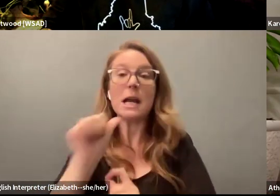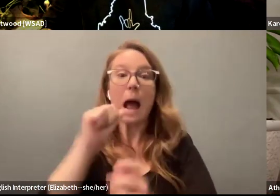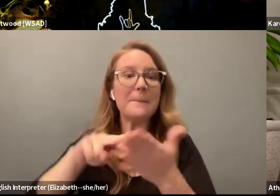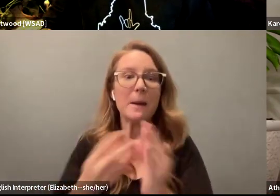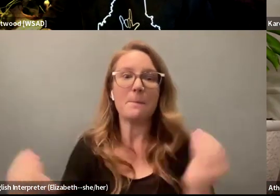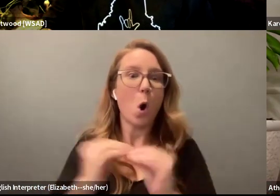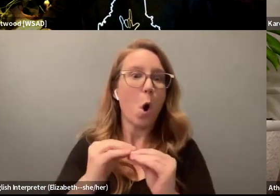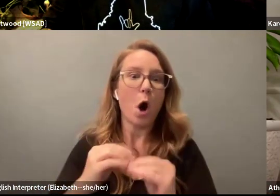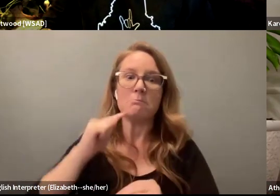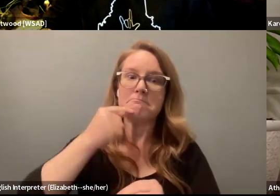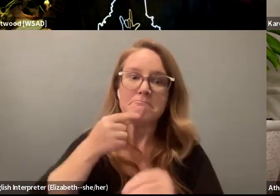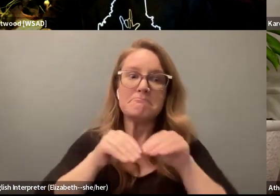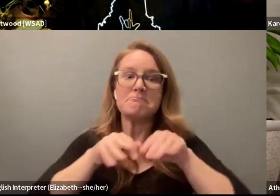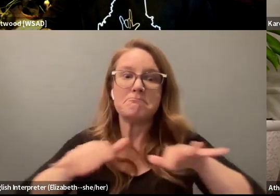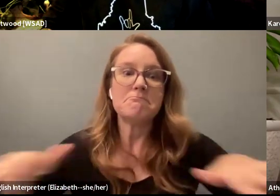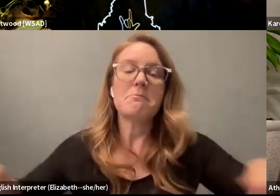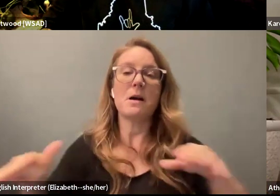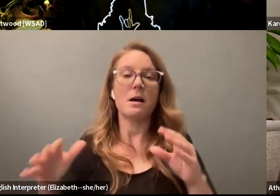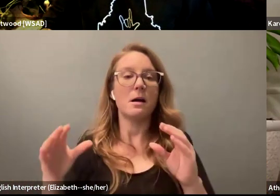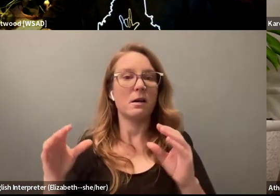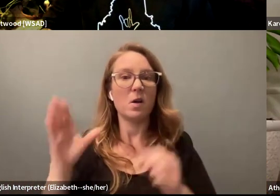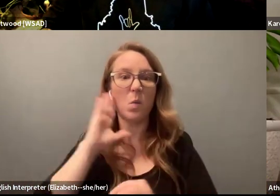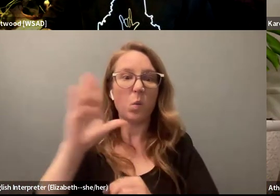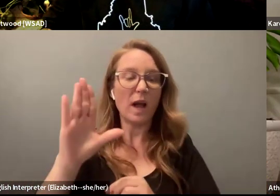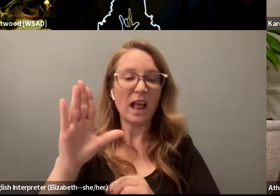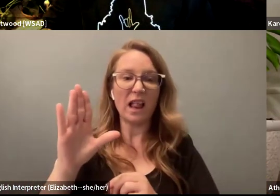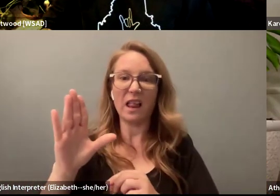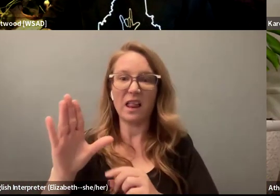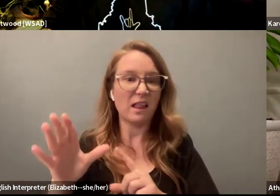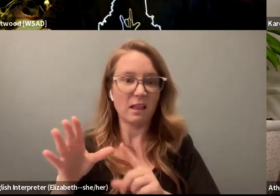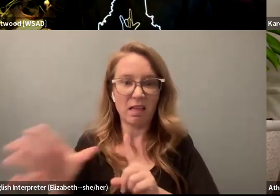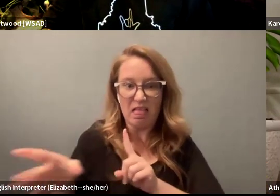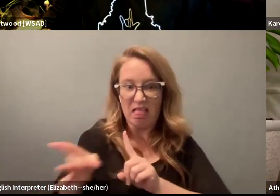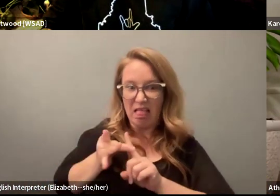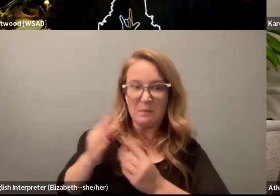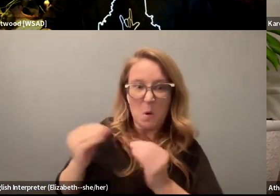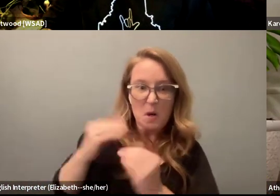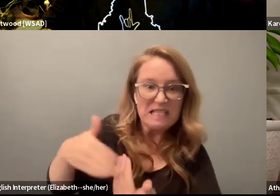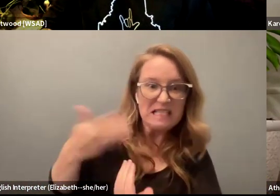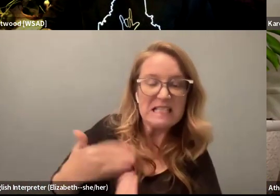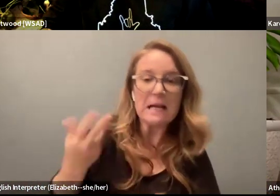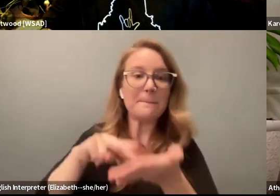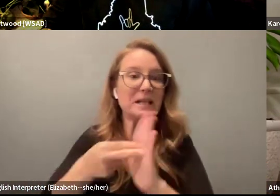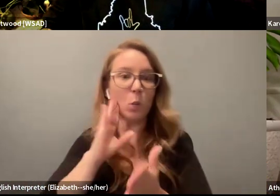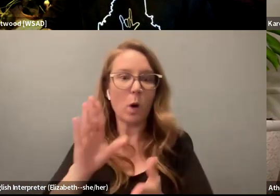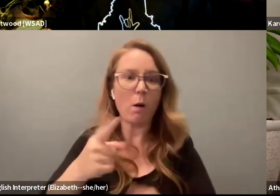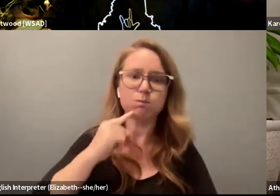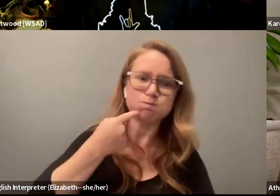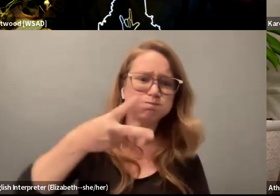more virulent. It doesn't mean it can infect people better. It doesn't mean you'll get more sick from